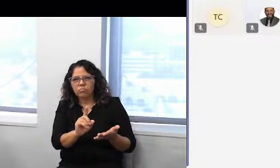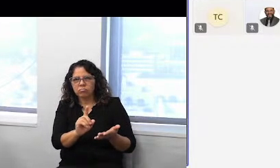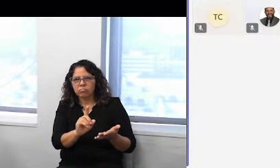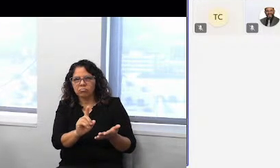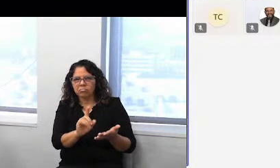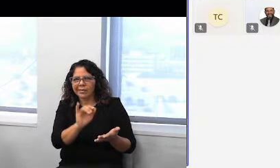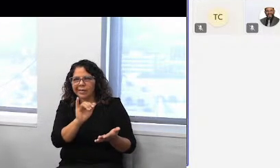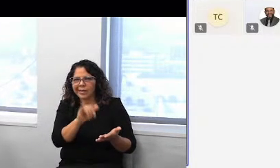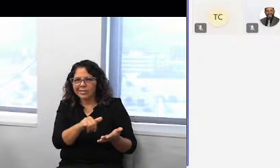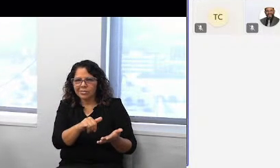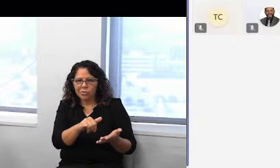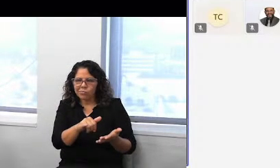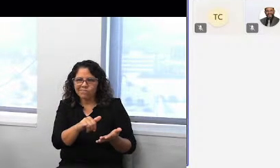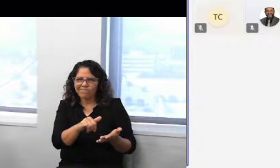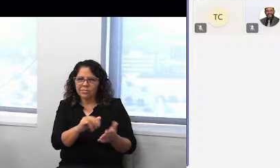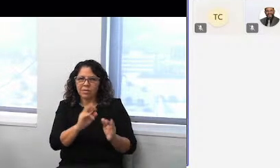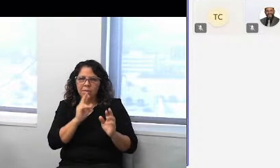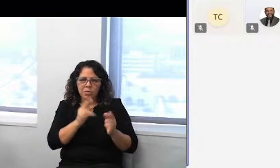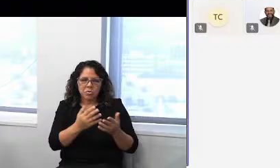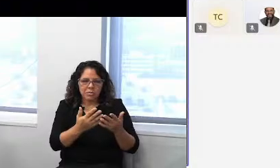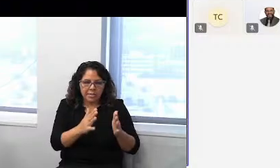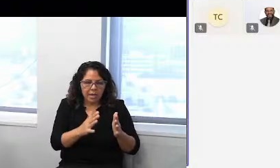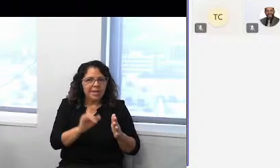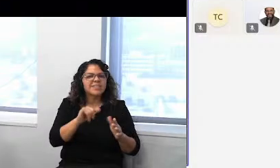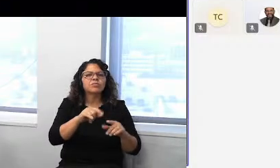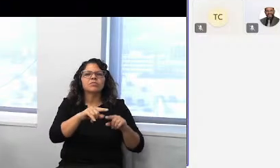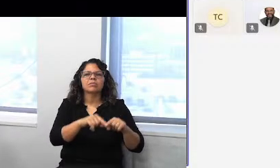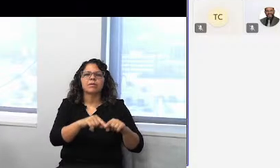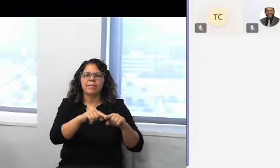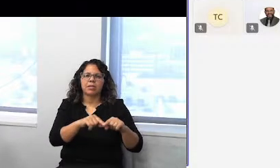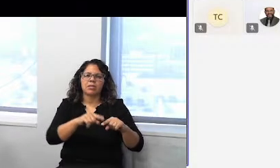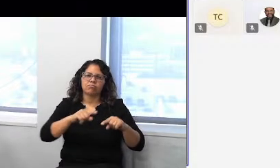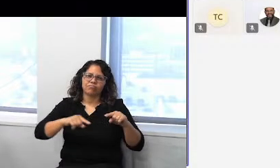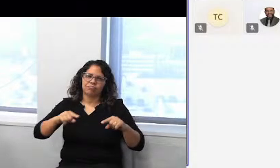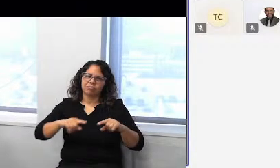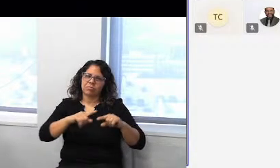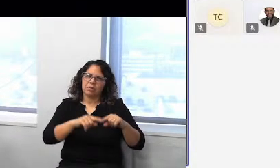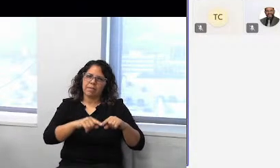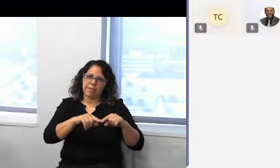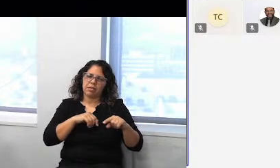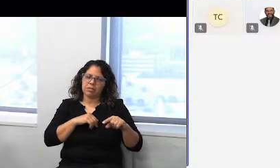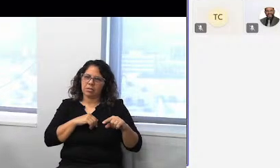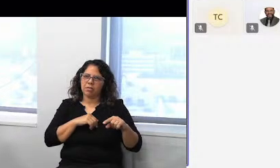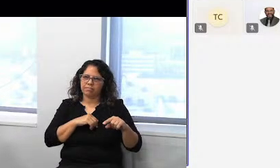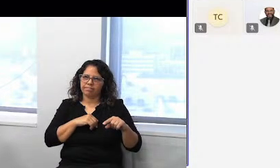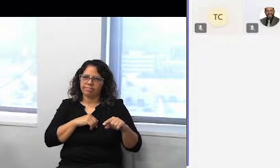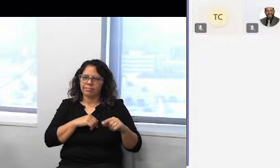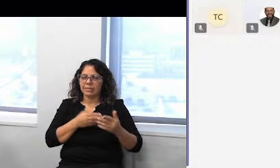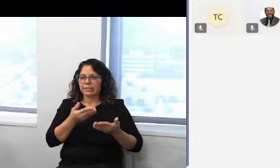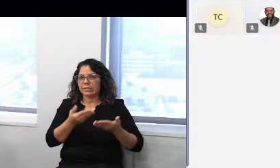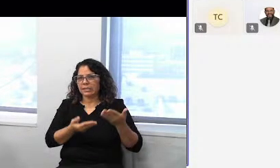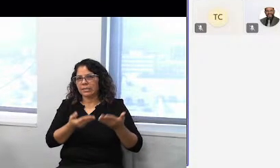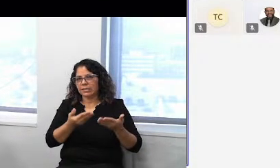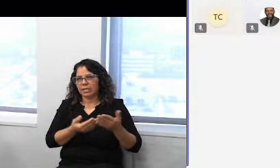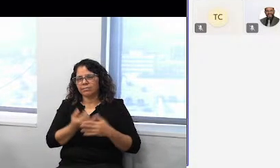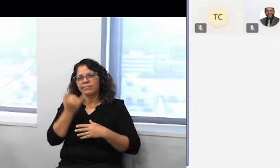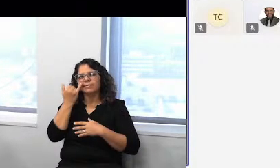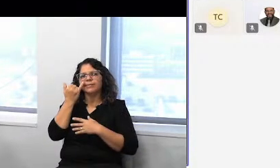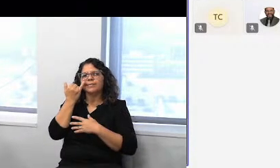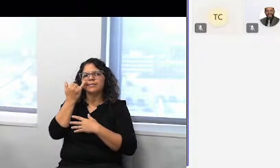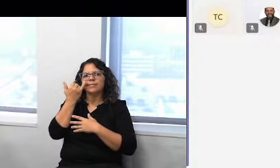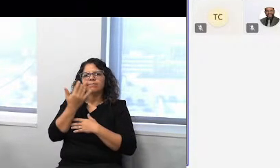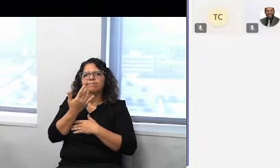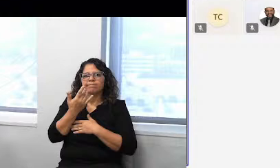answer, right? It varies on that, but like the most likely scenario that when we are doing a project and we have knowledge that